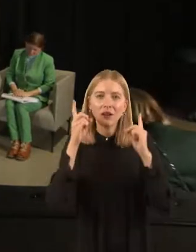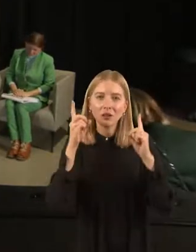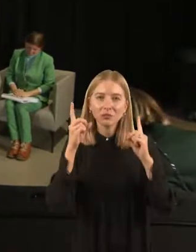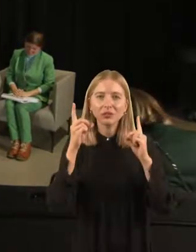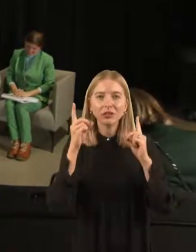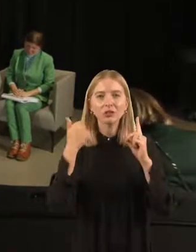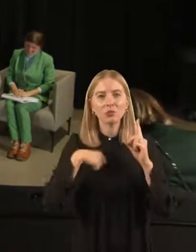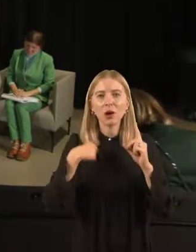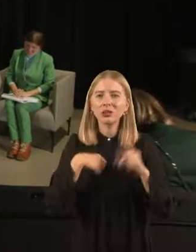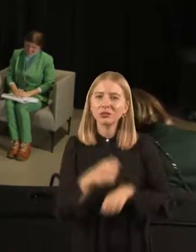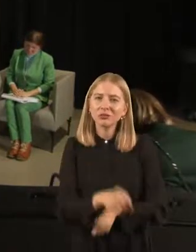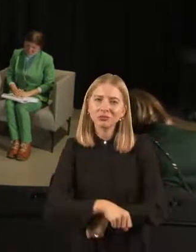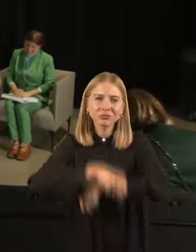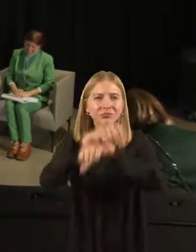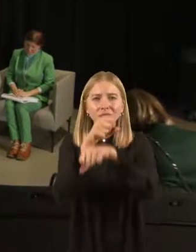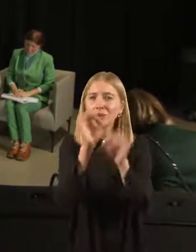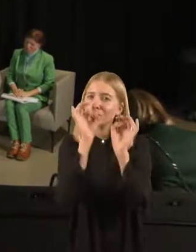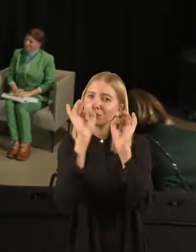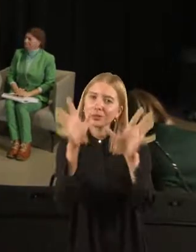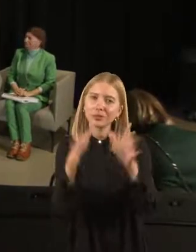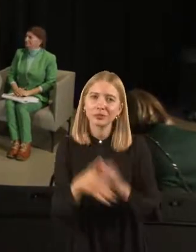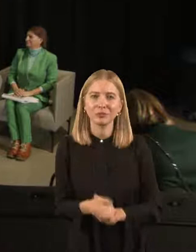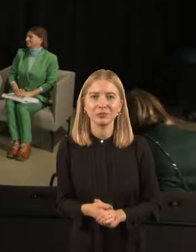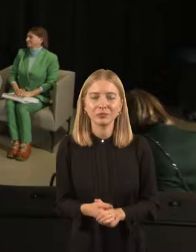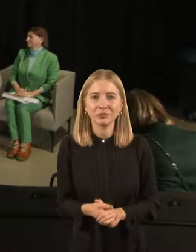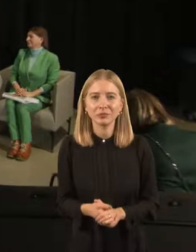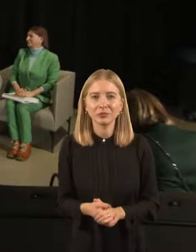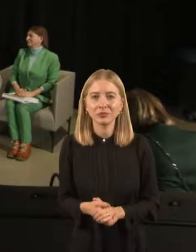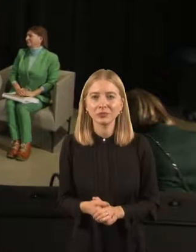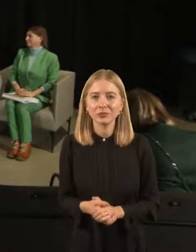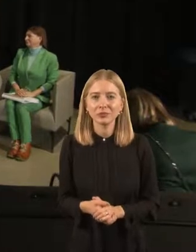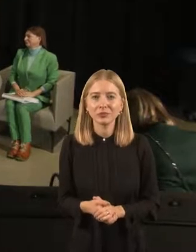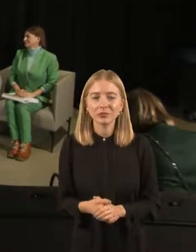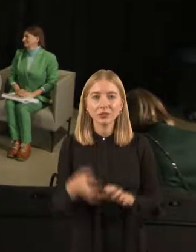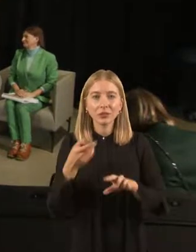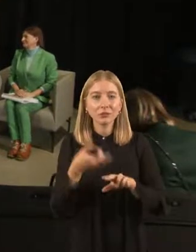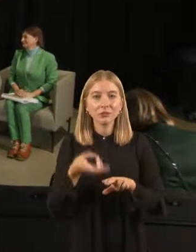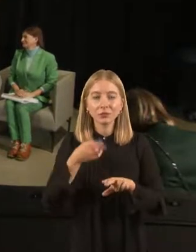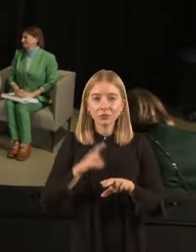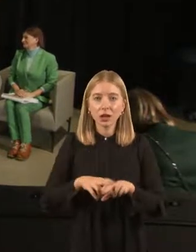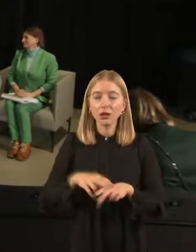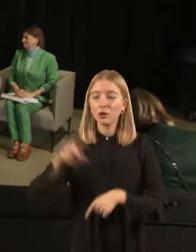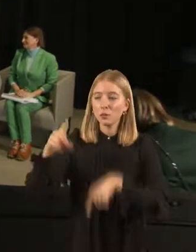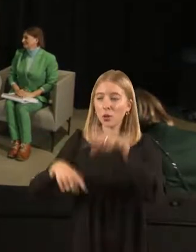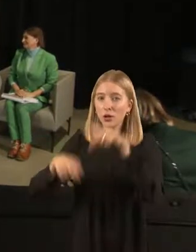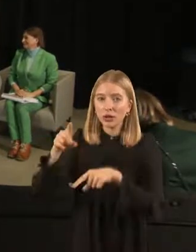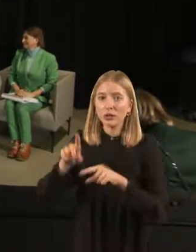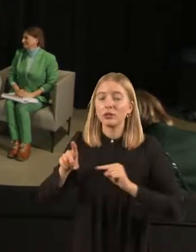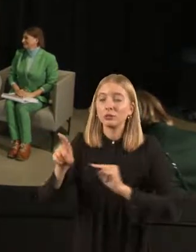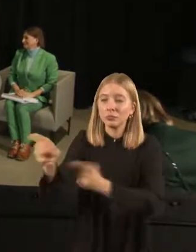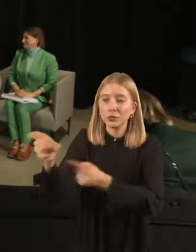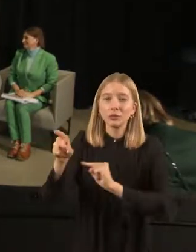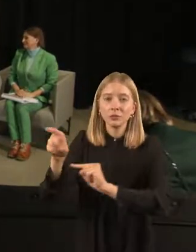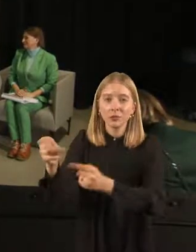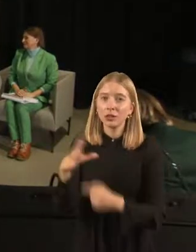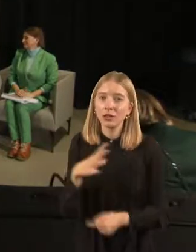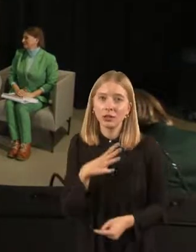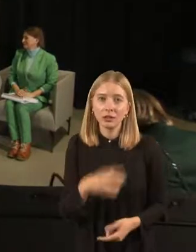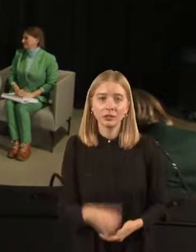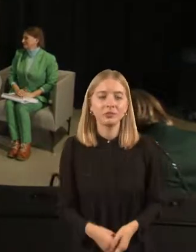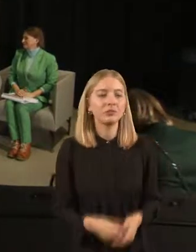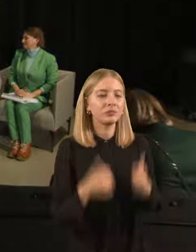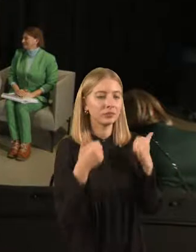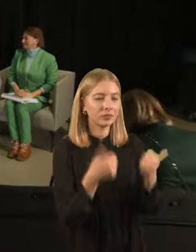days. Yes, but those are different kinds of protests. We don't have the habit